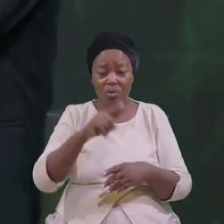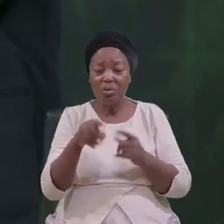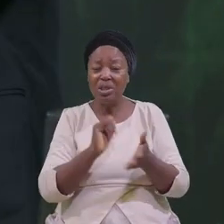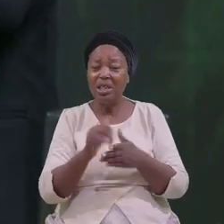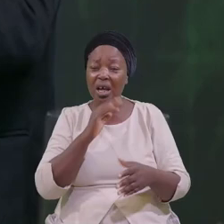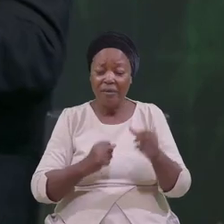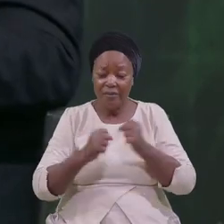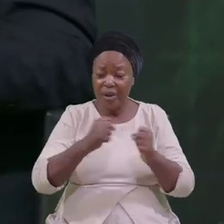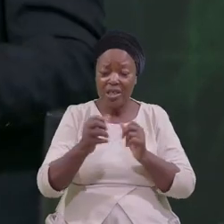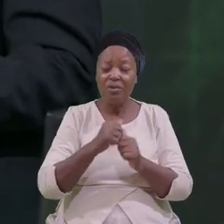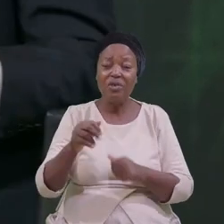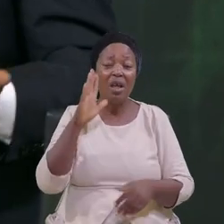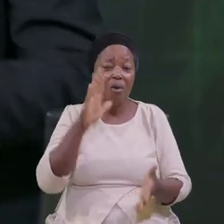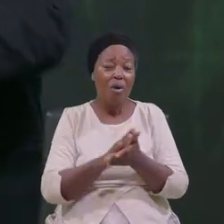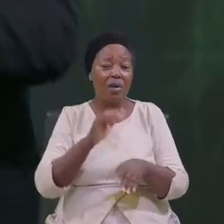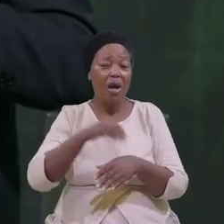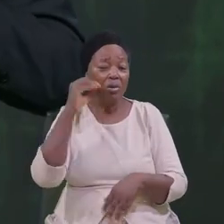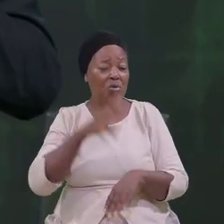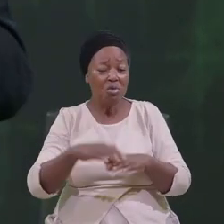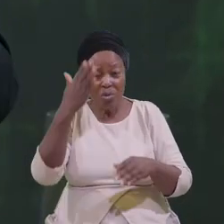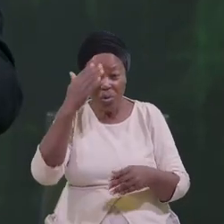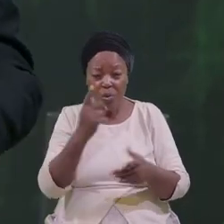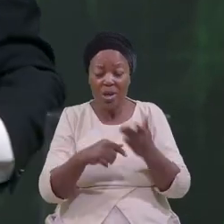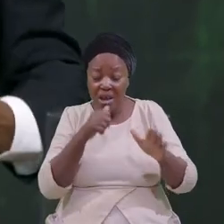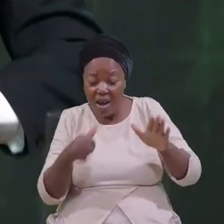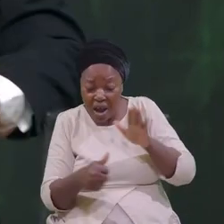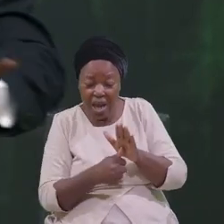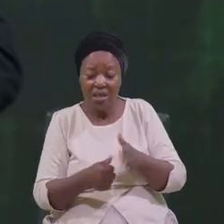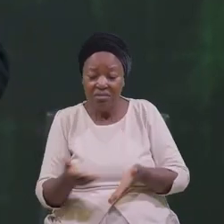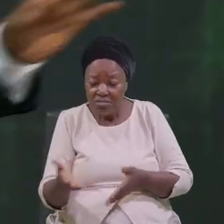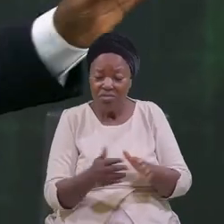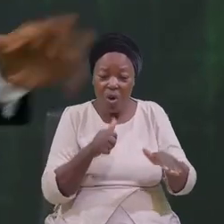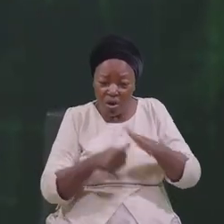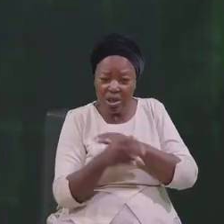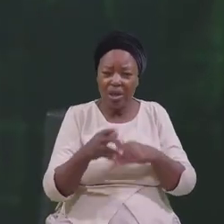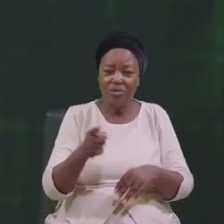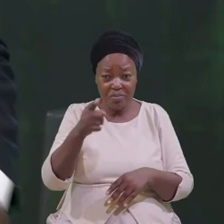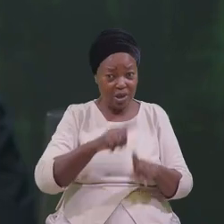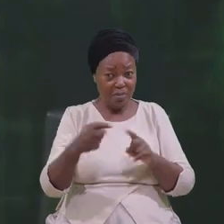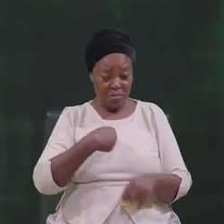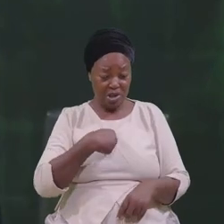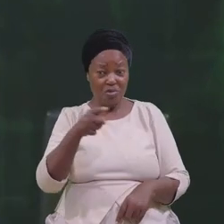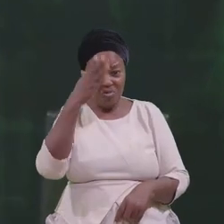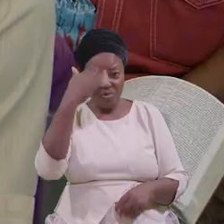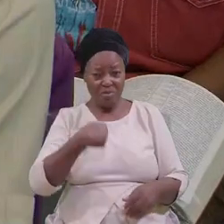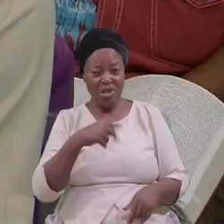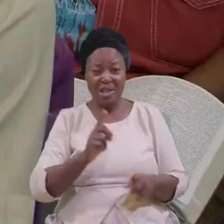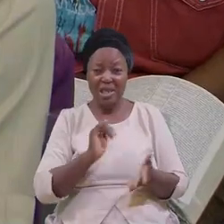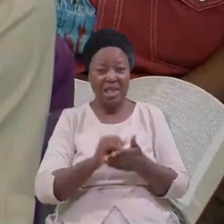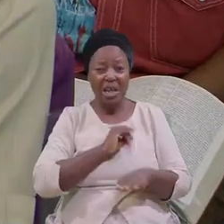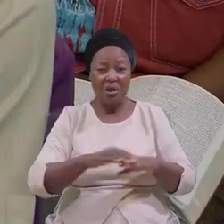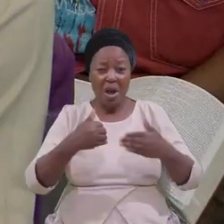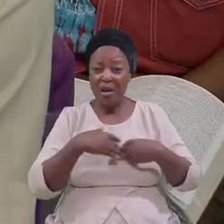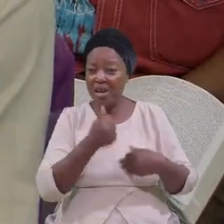don't know what they have under the carpet. But me, you know me. There is nothing under my carpet.